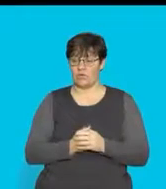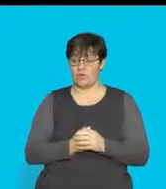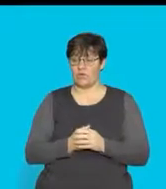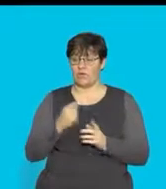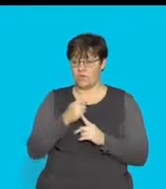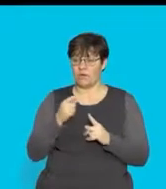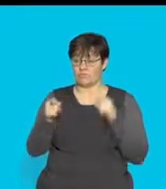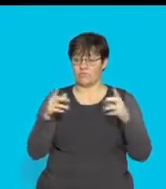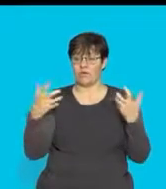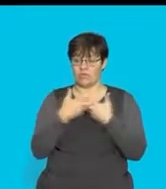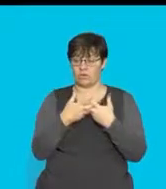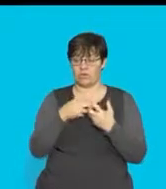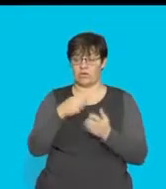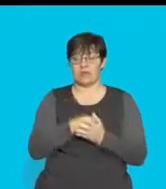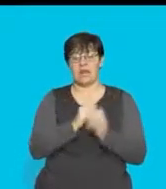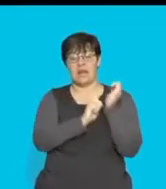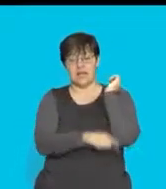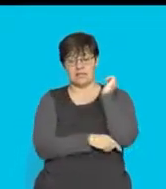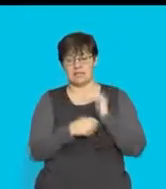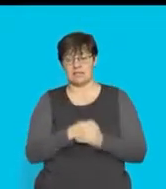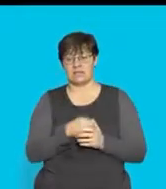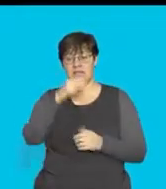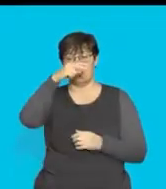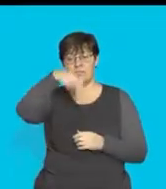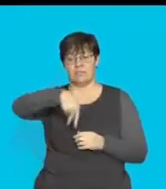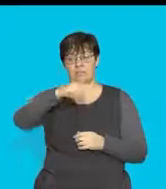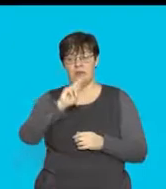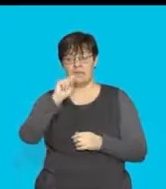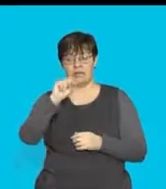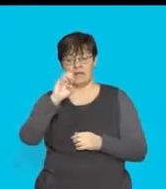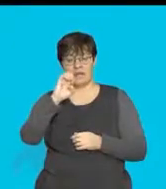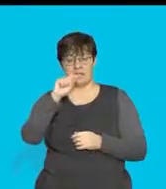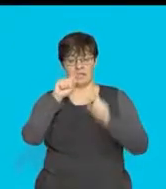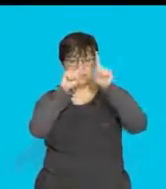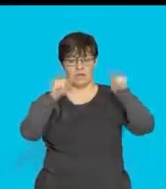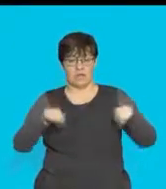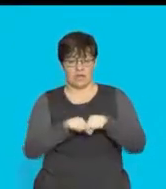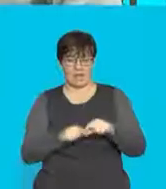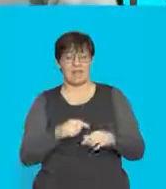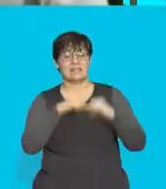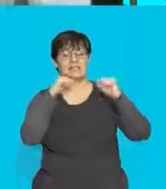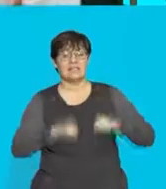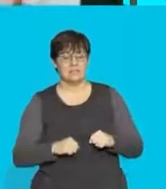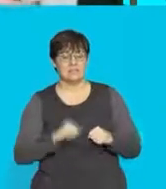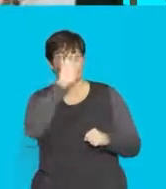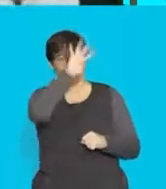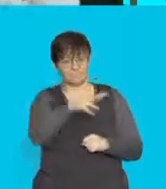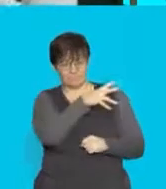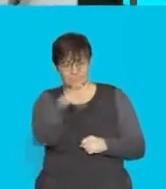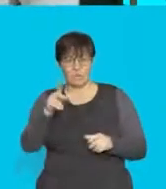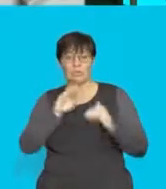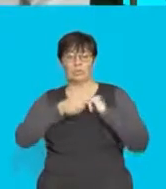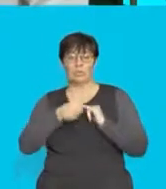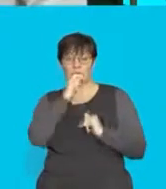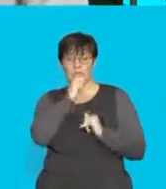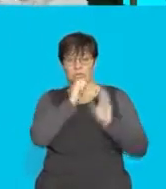produced when parents are crossed. And finally, the concept of a Punnett square, again, is a systematic tool